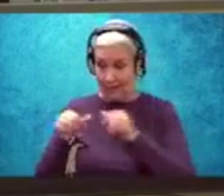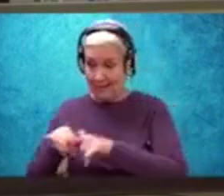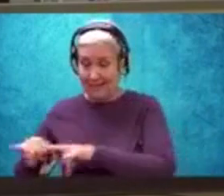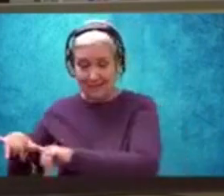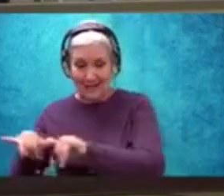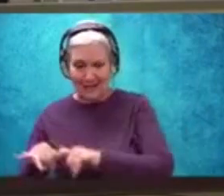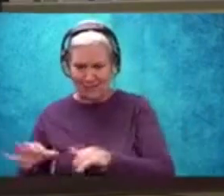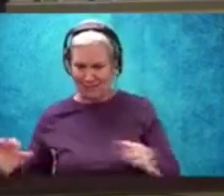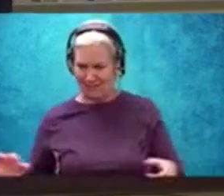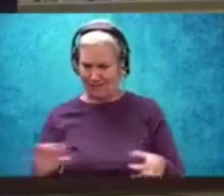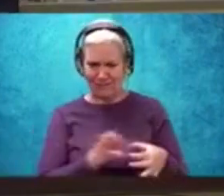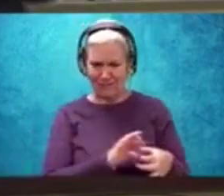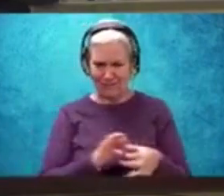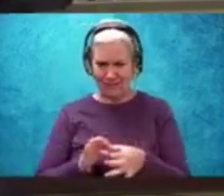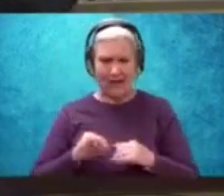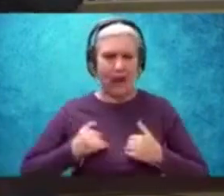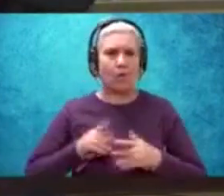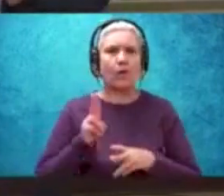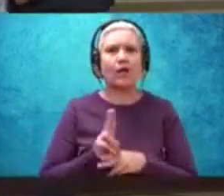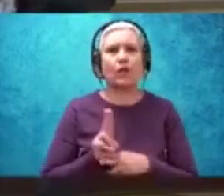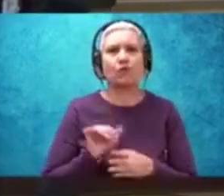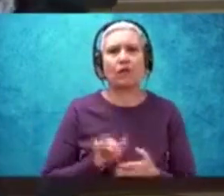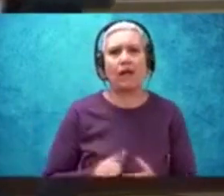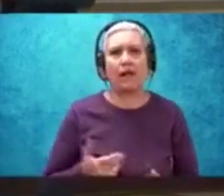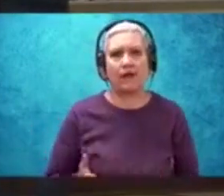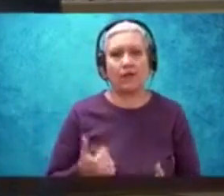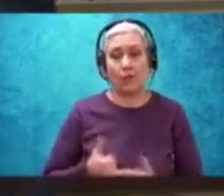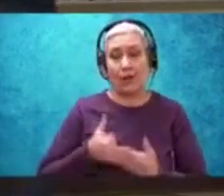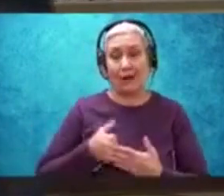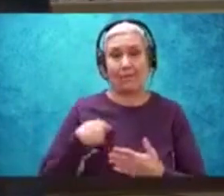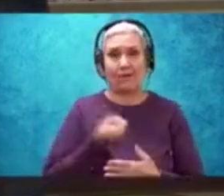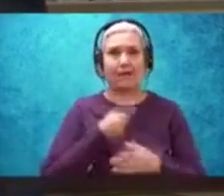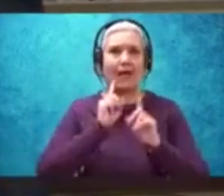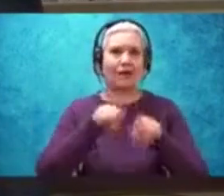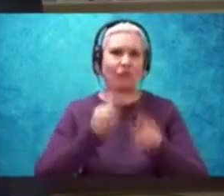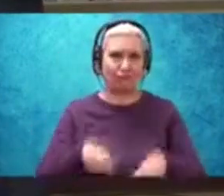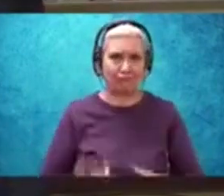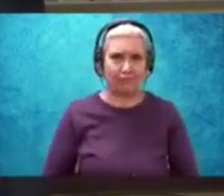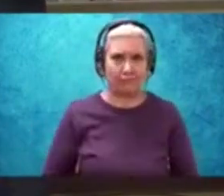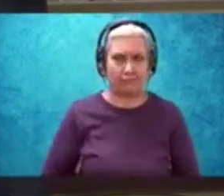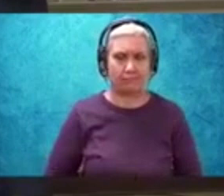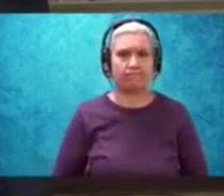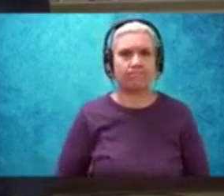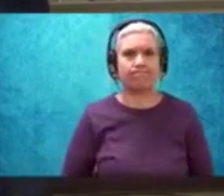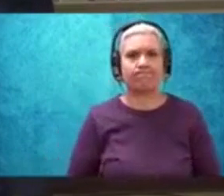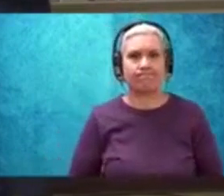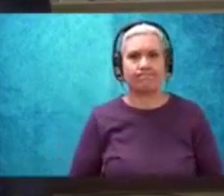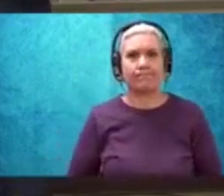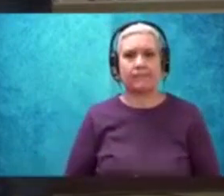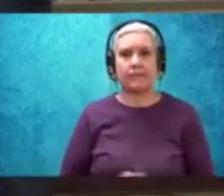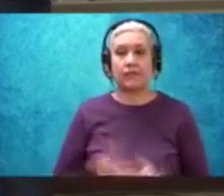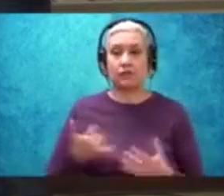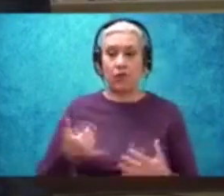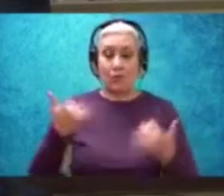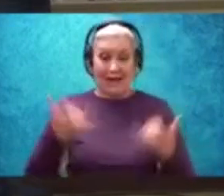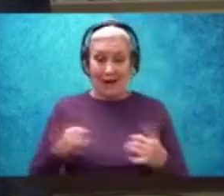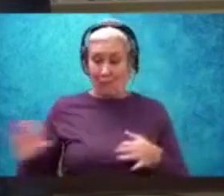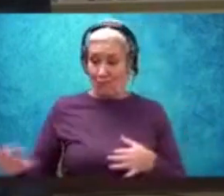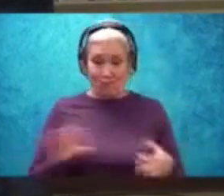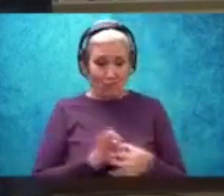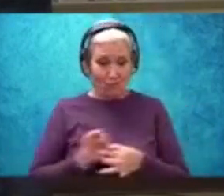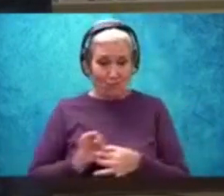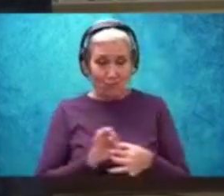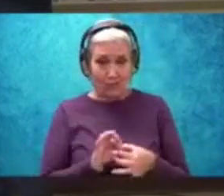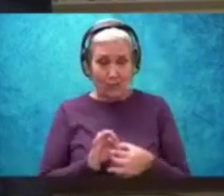us figure out the factors of that original quadratic that we had a question about in order to solve for